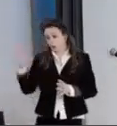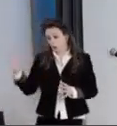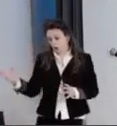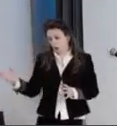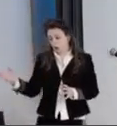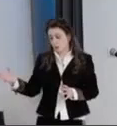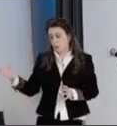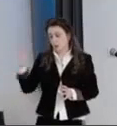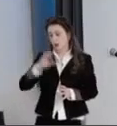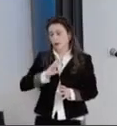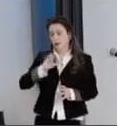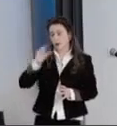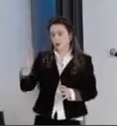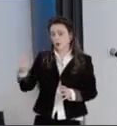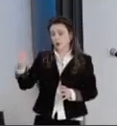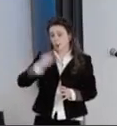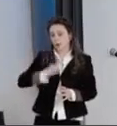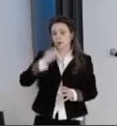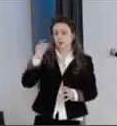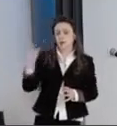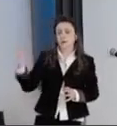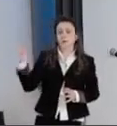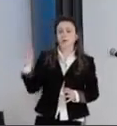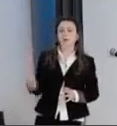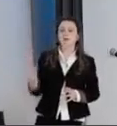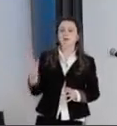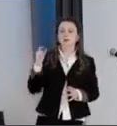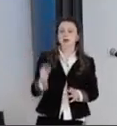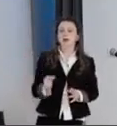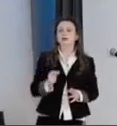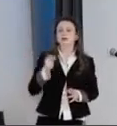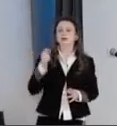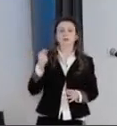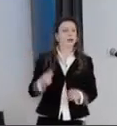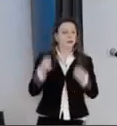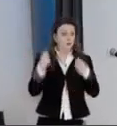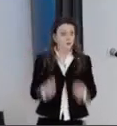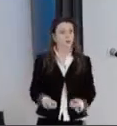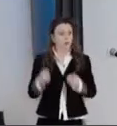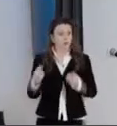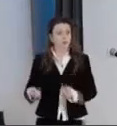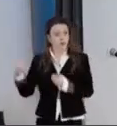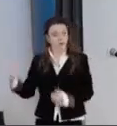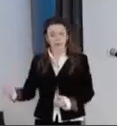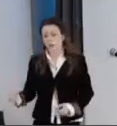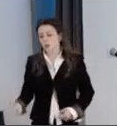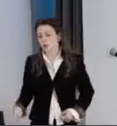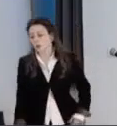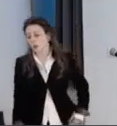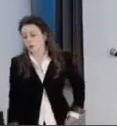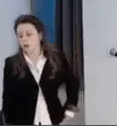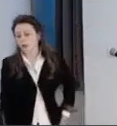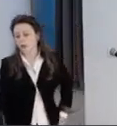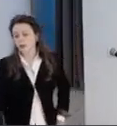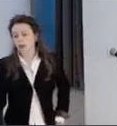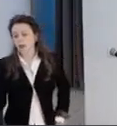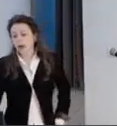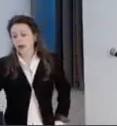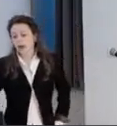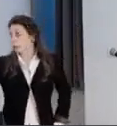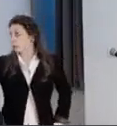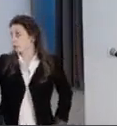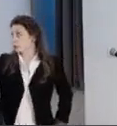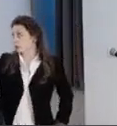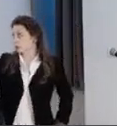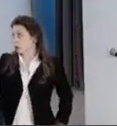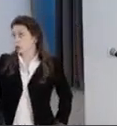a version of cognitivism whereby knowledge of the contrast between appearance and reality matters for the proper aesthetic appreciation of nature and design,